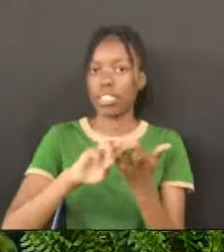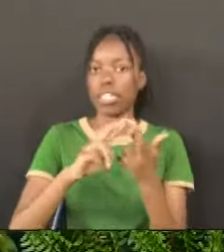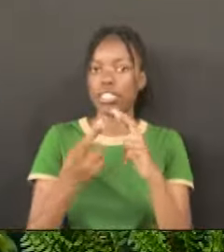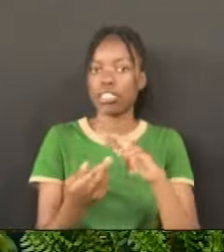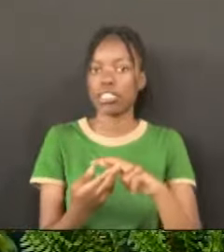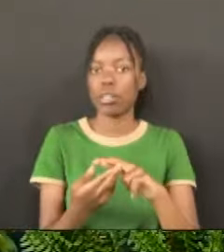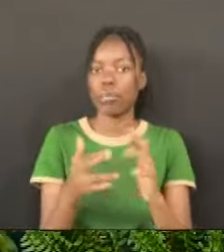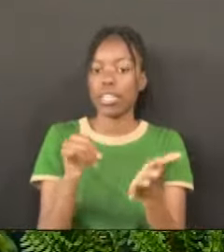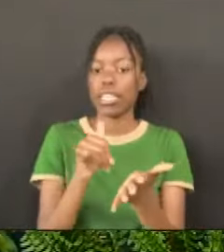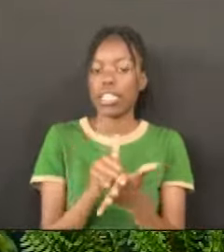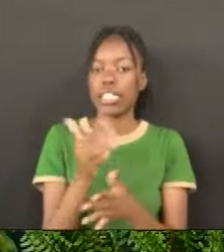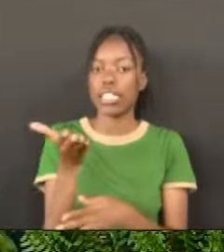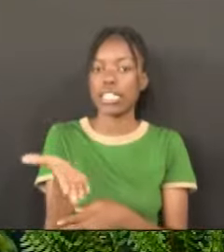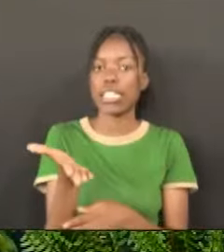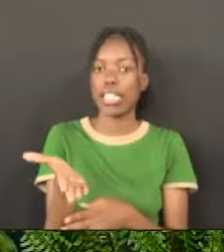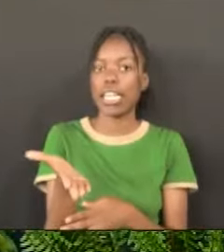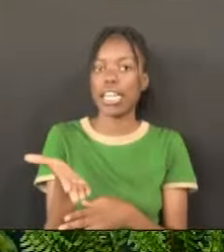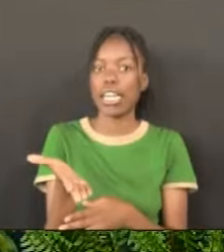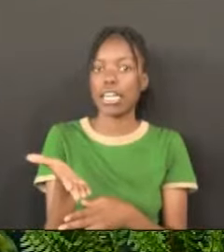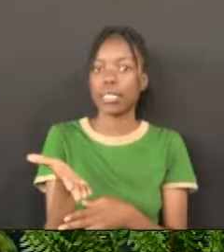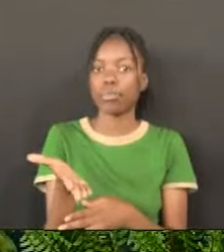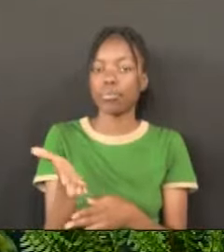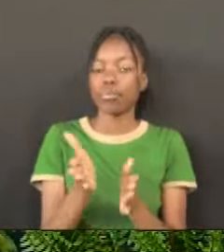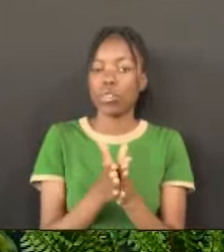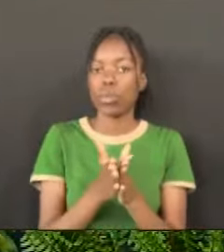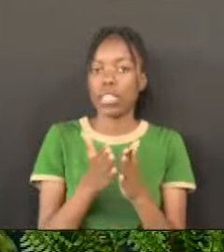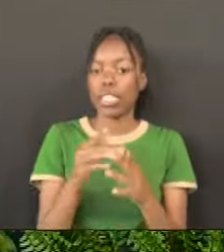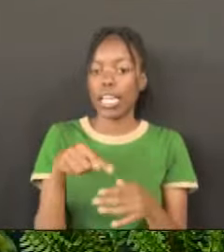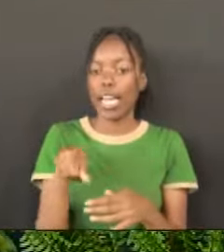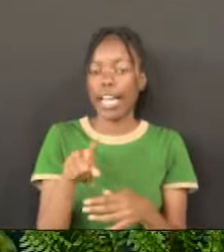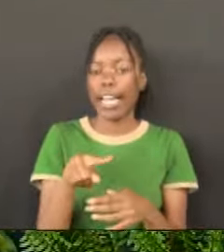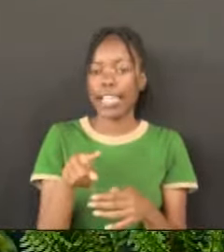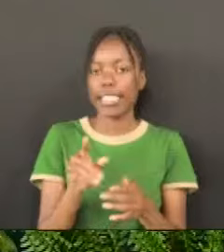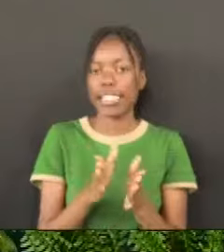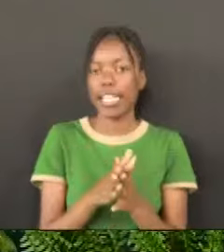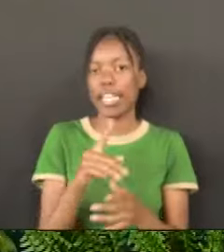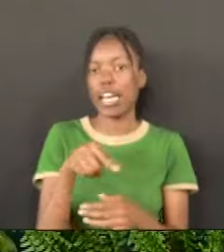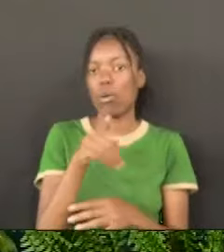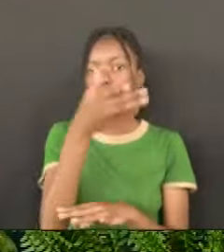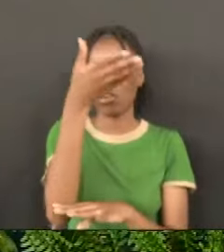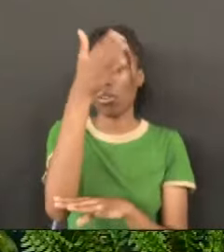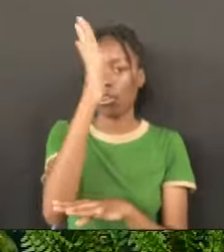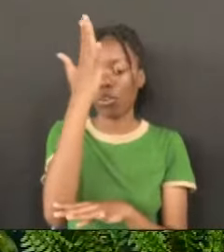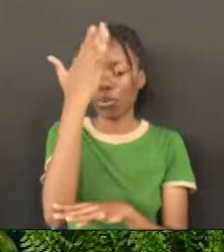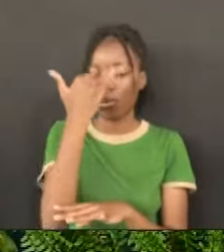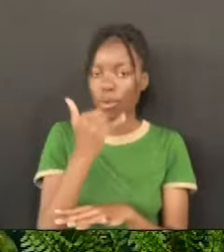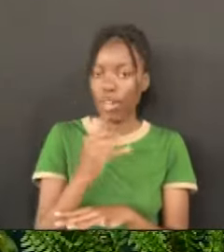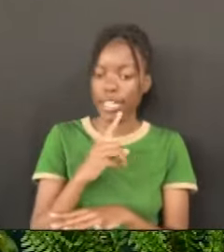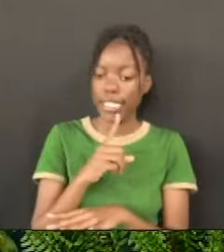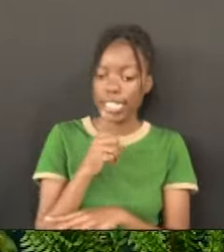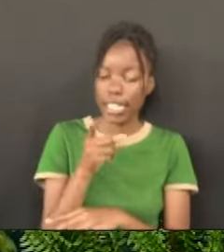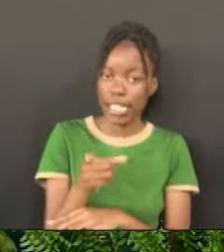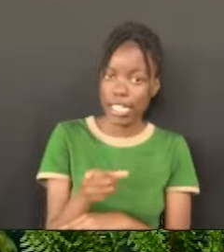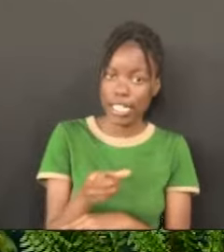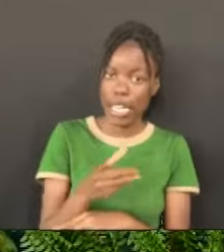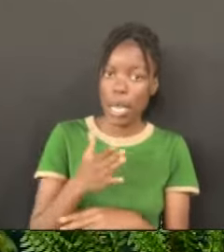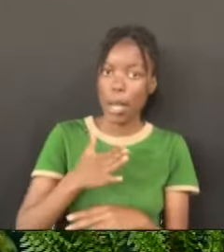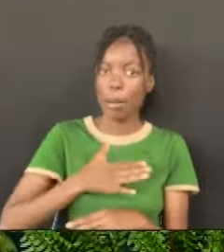is there between us and our God. And why do I say so? My God and